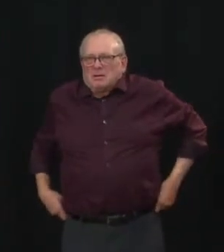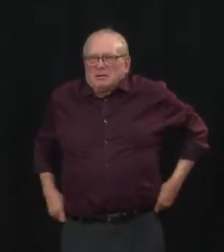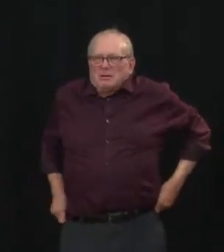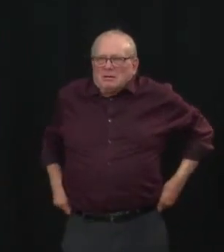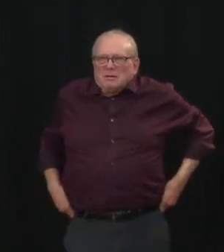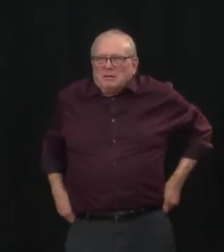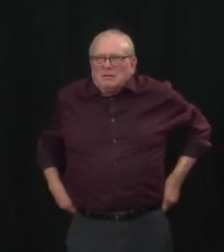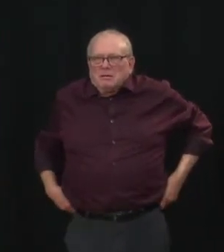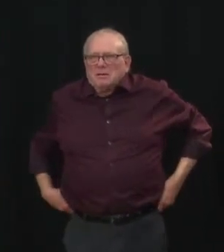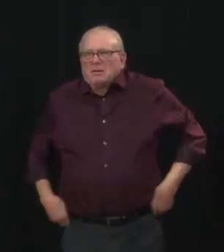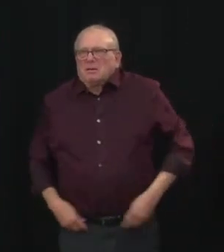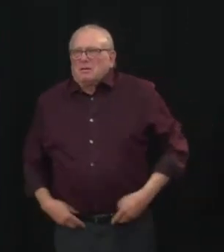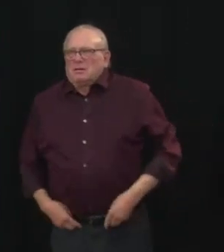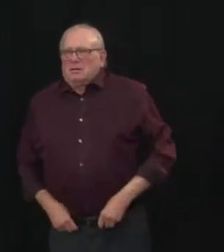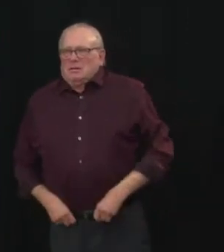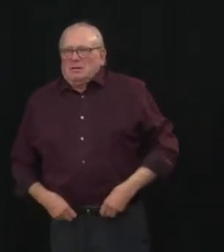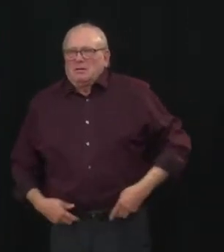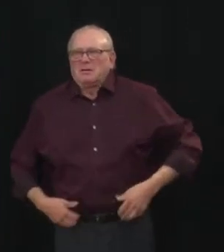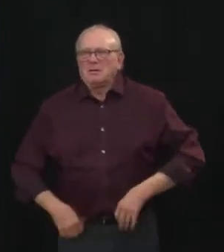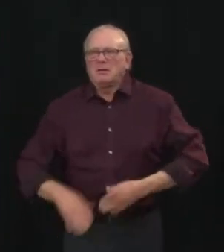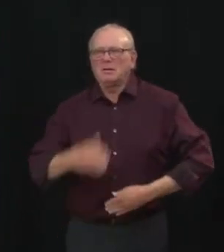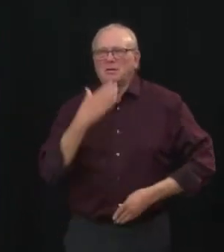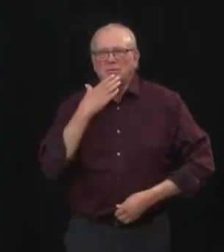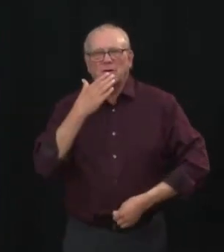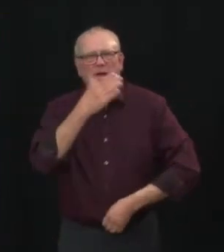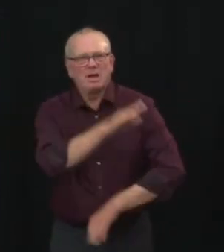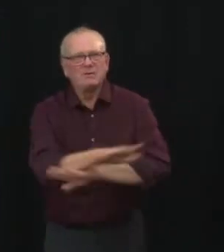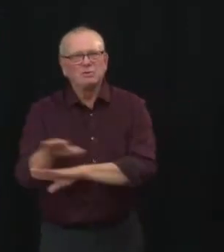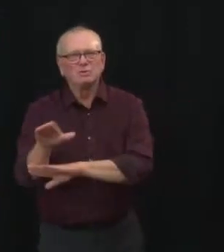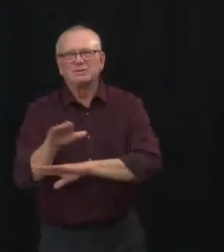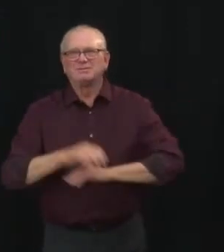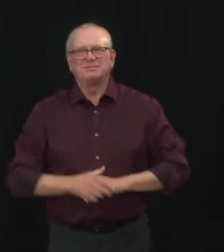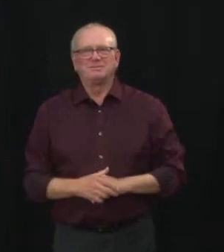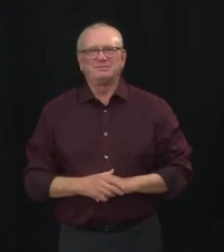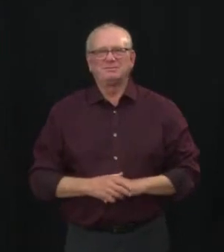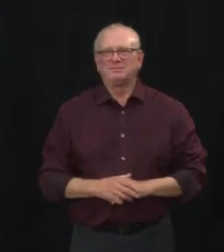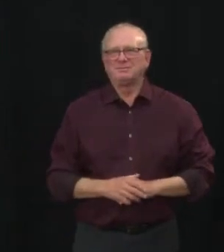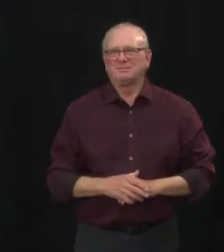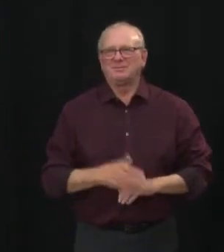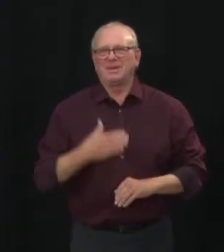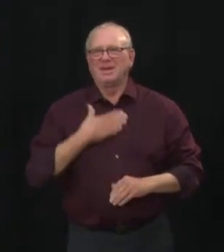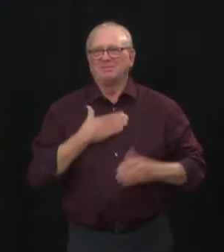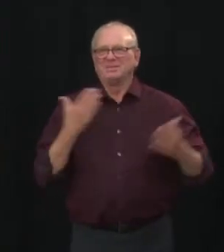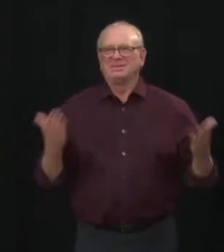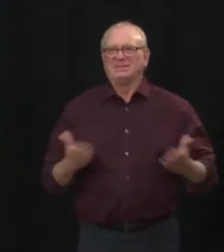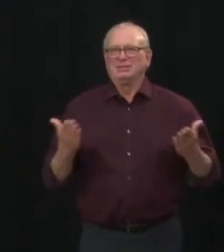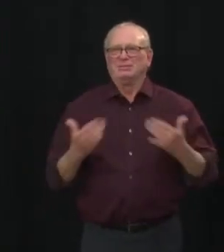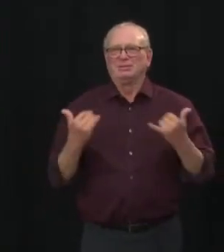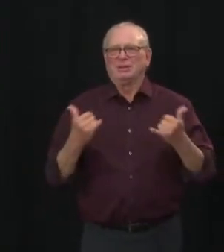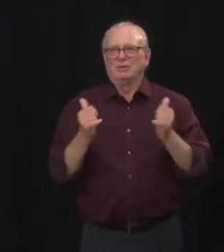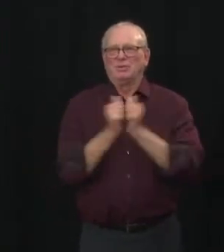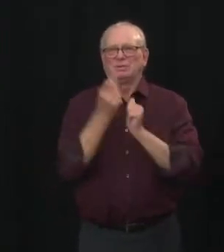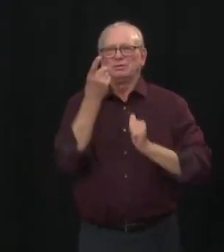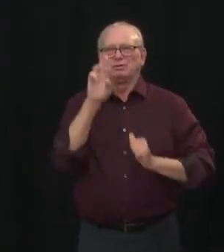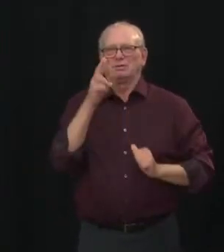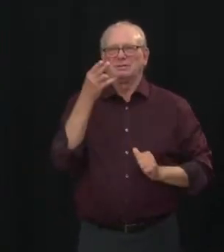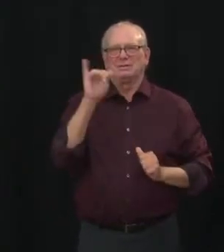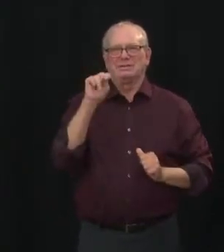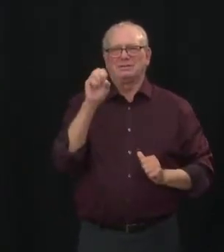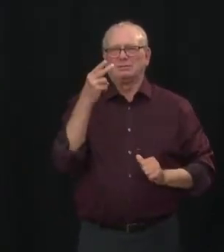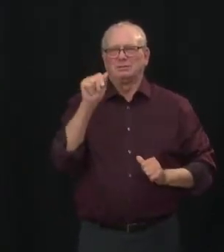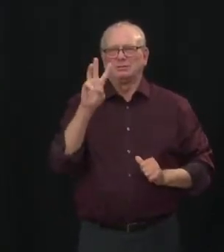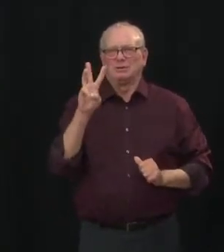Good afternoon, everyone. I'm pleased to be here today with Dr. Hinshaw to provide Albertans with an update on COVID-19 in the